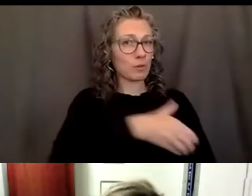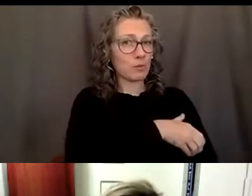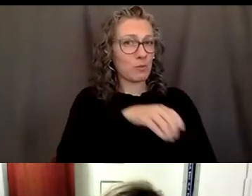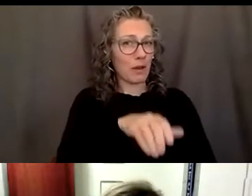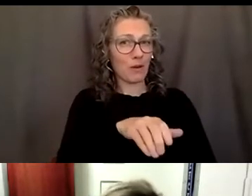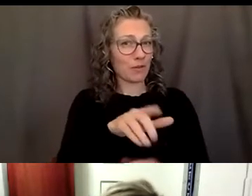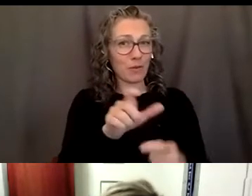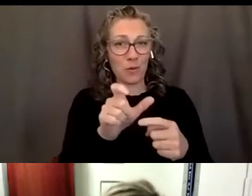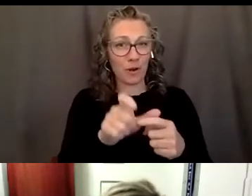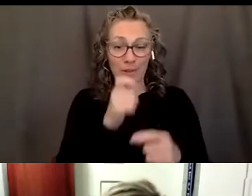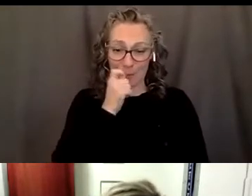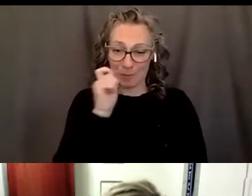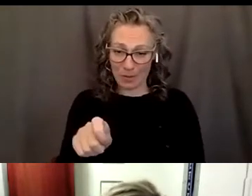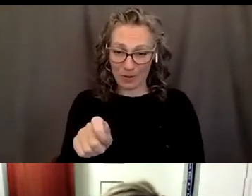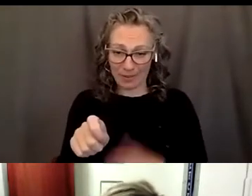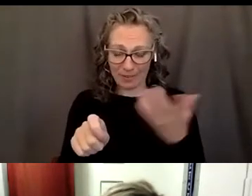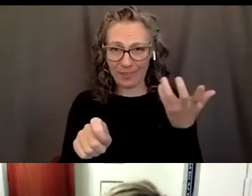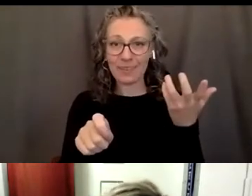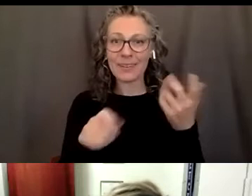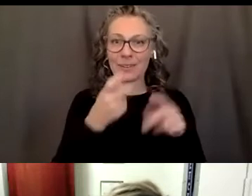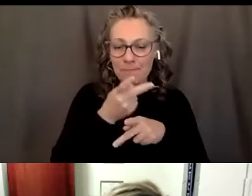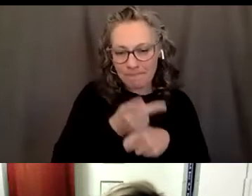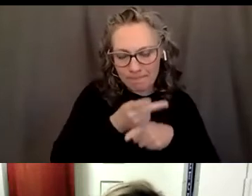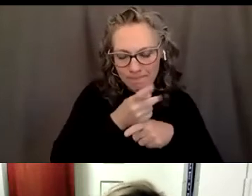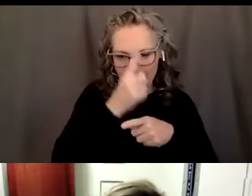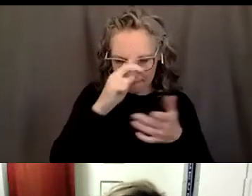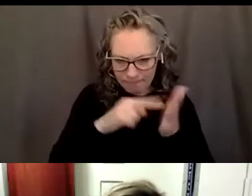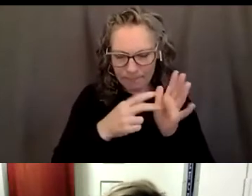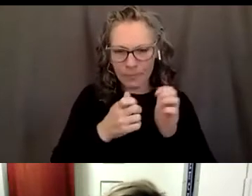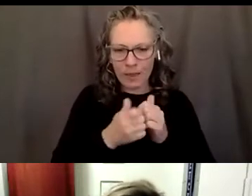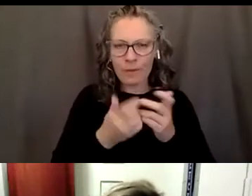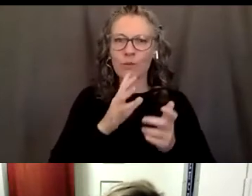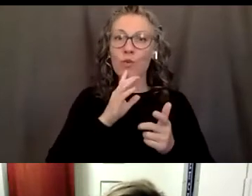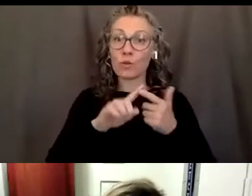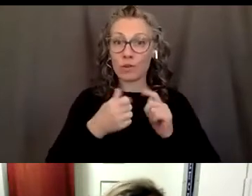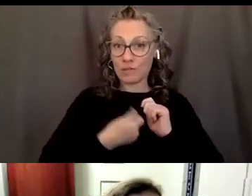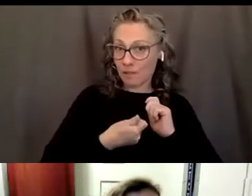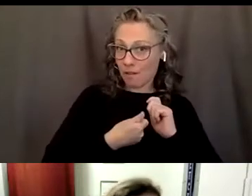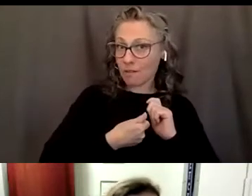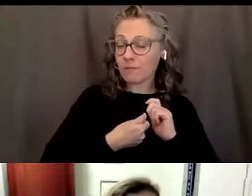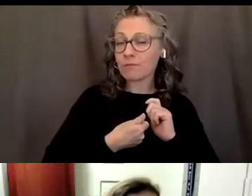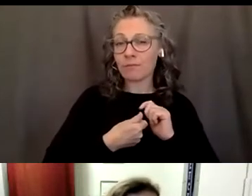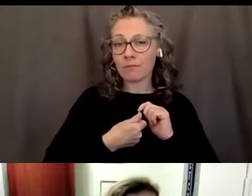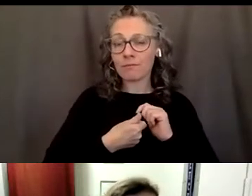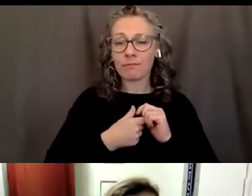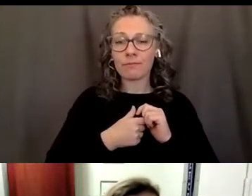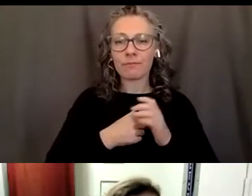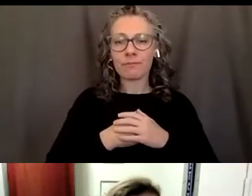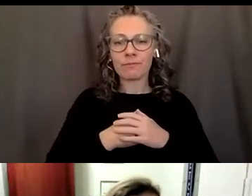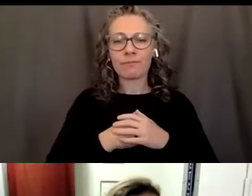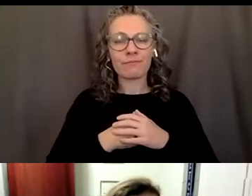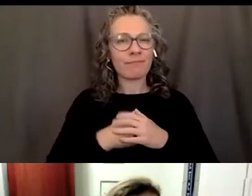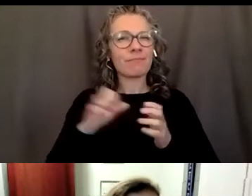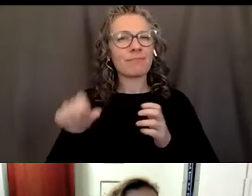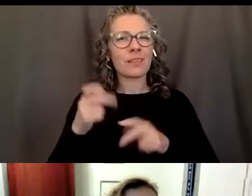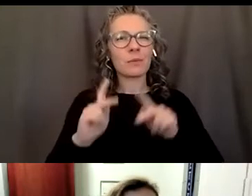story. So being careful and mindful how you speak to yourself, and then adding that like others have said, that